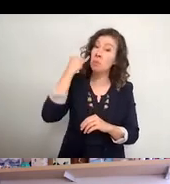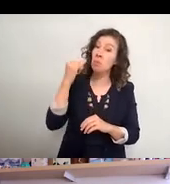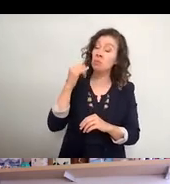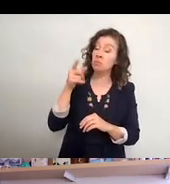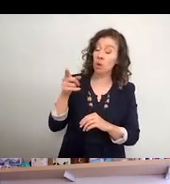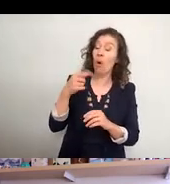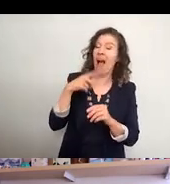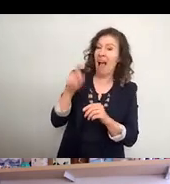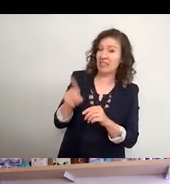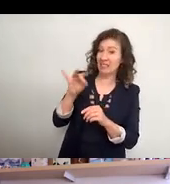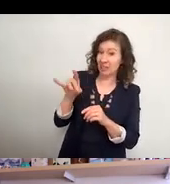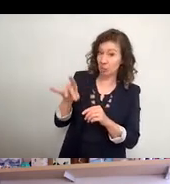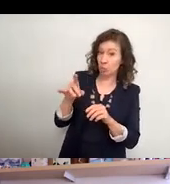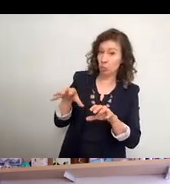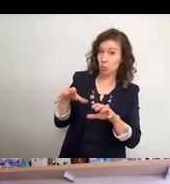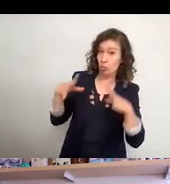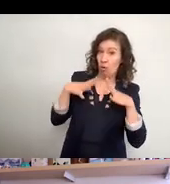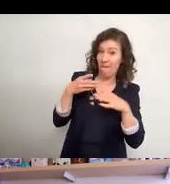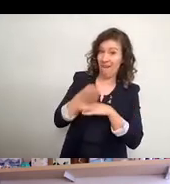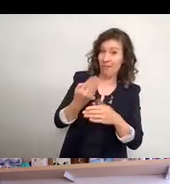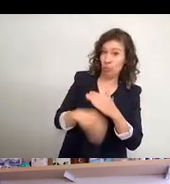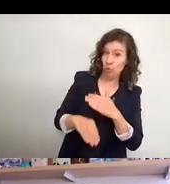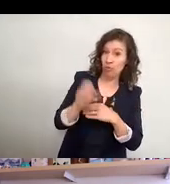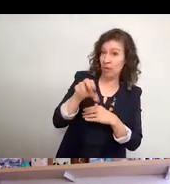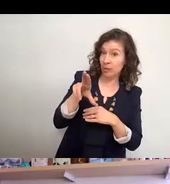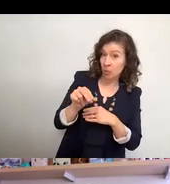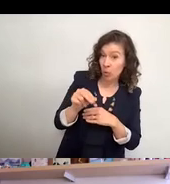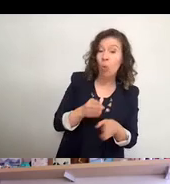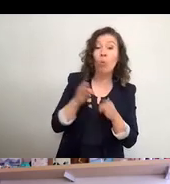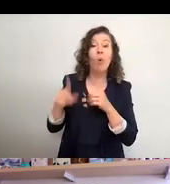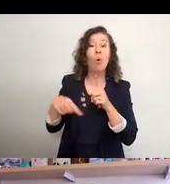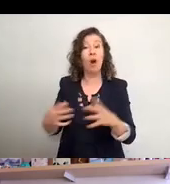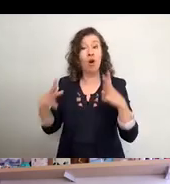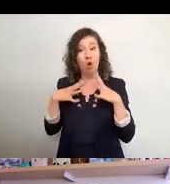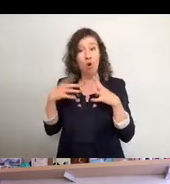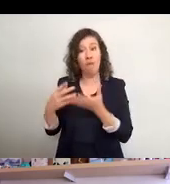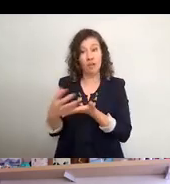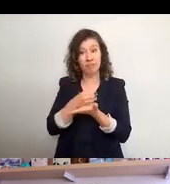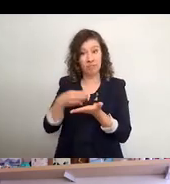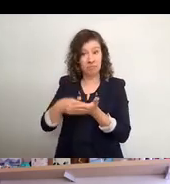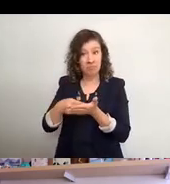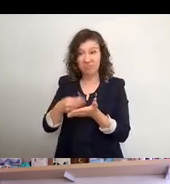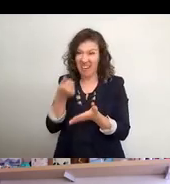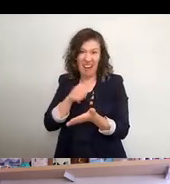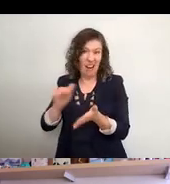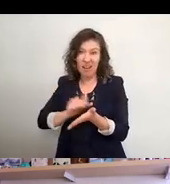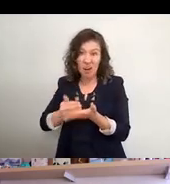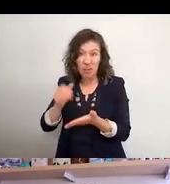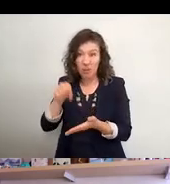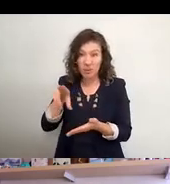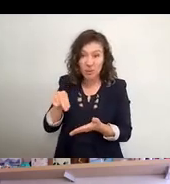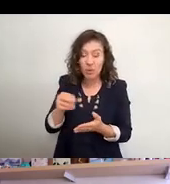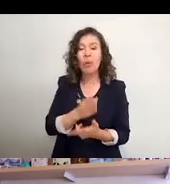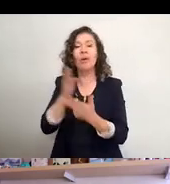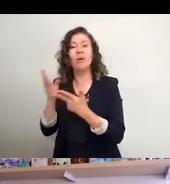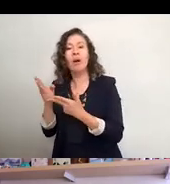giving birth, if this time off was compensated monetarily in any way, and then how long they took off